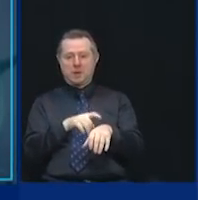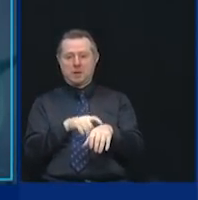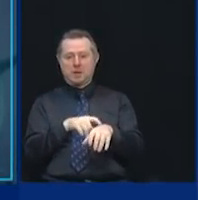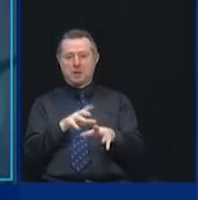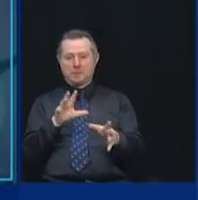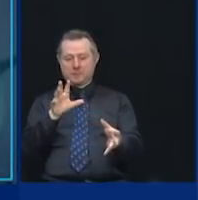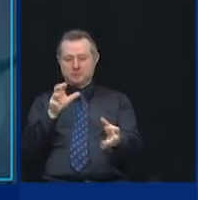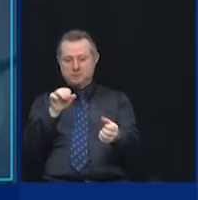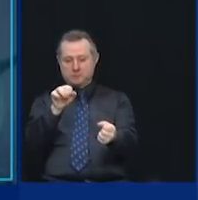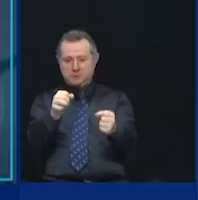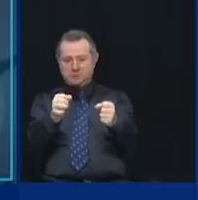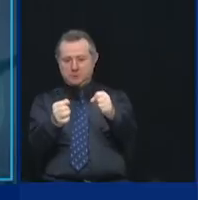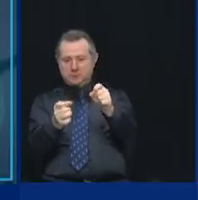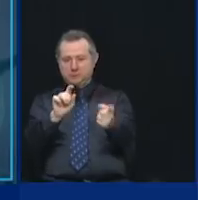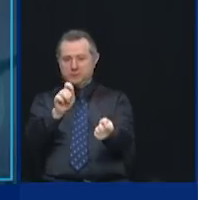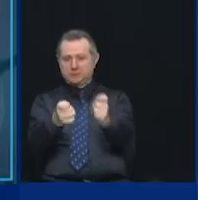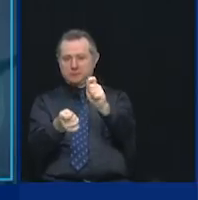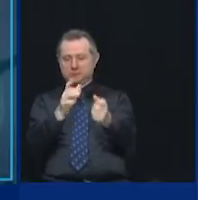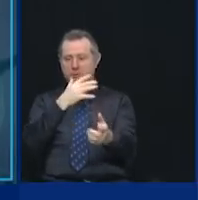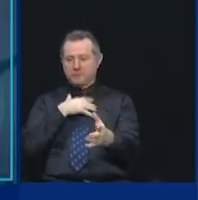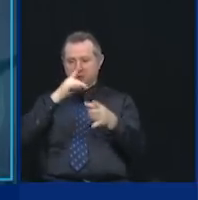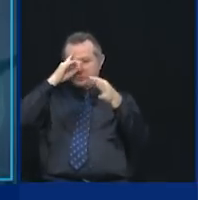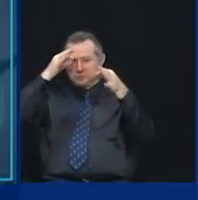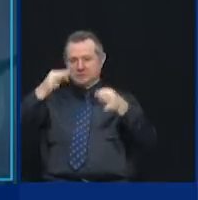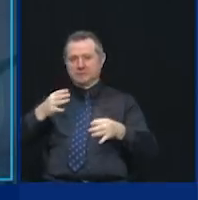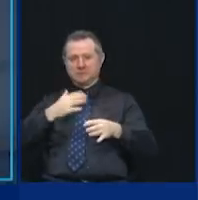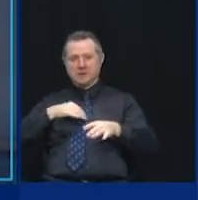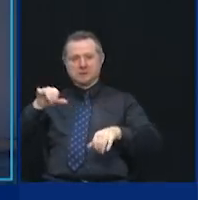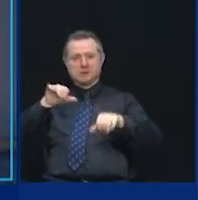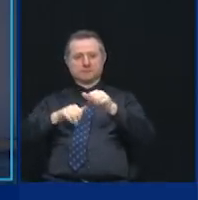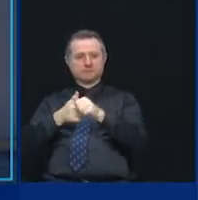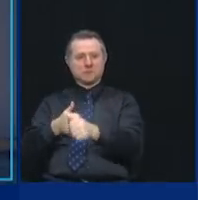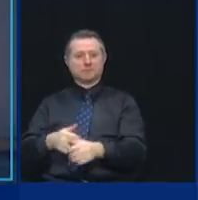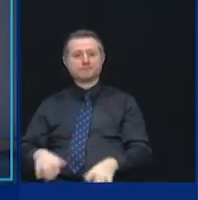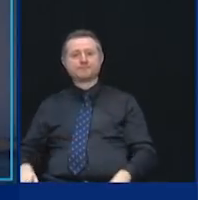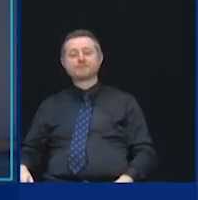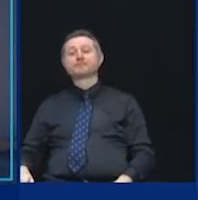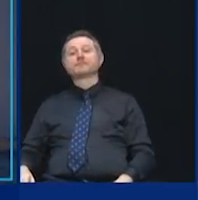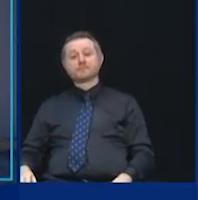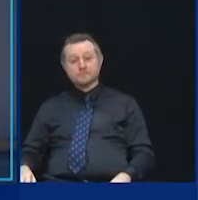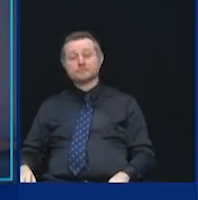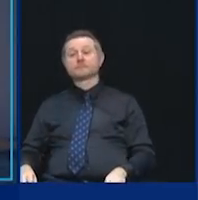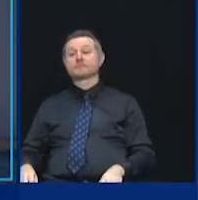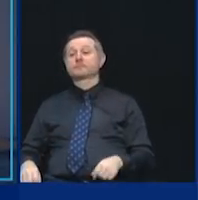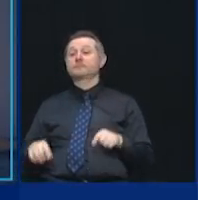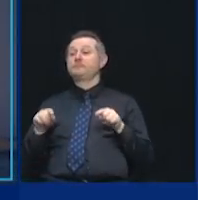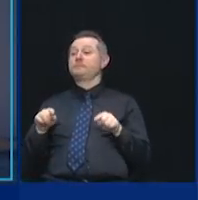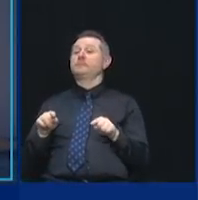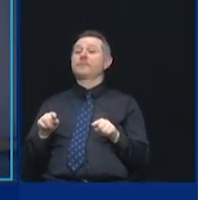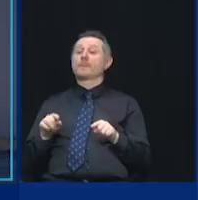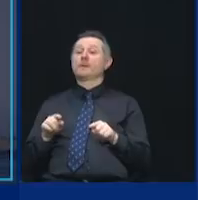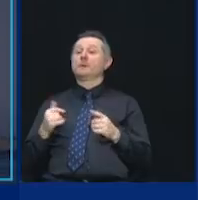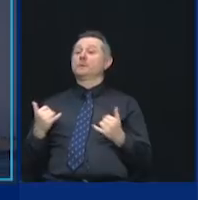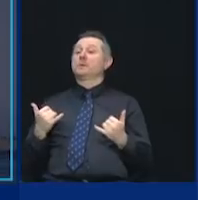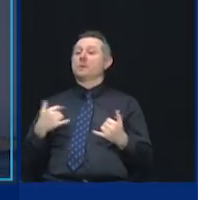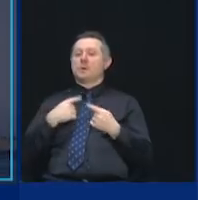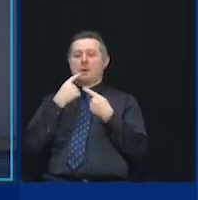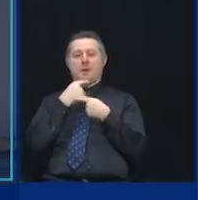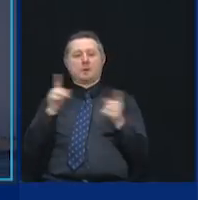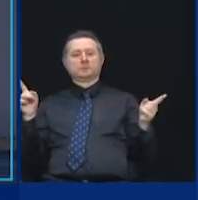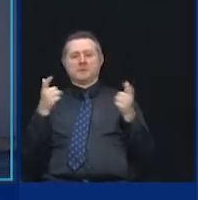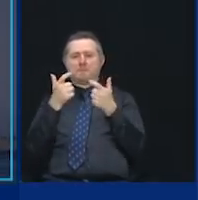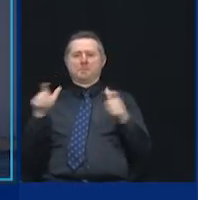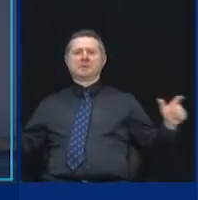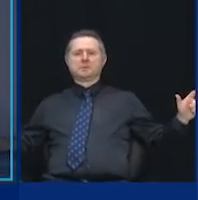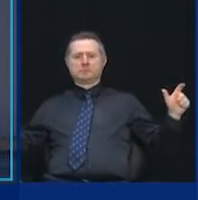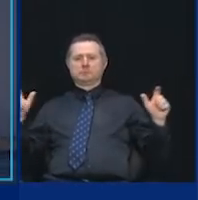readjust the decision made on the science and on the data, right? So today we announced a major reopening of New York